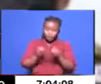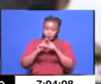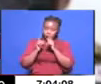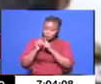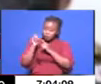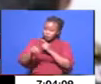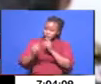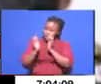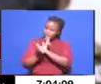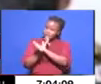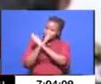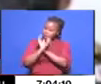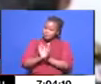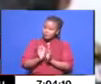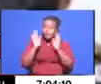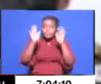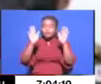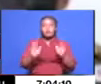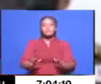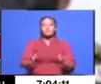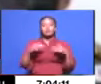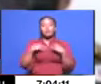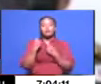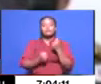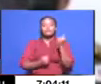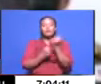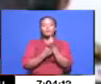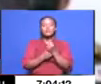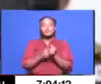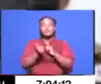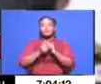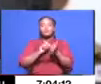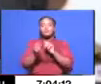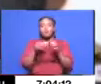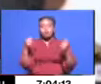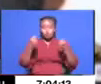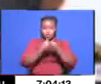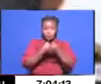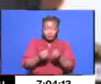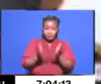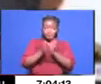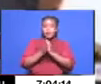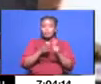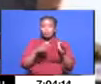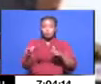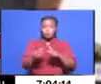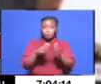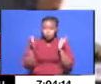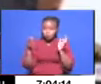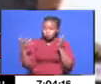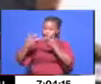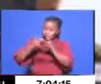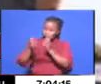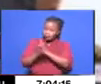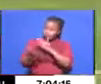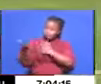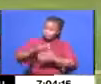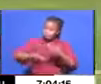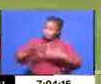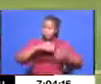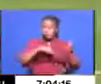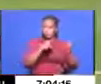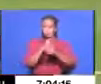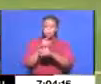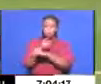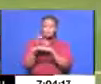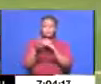that promotes sports tournaments and opportunities to engage and interact with various actors in the sports industry.